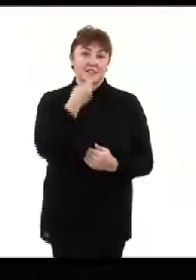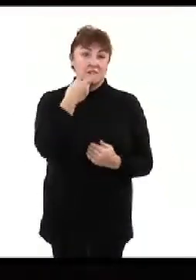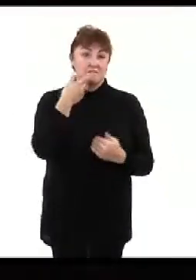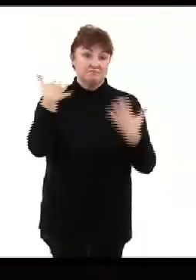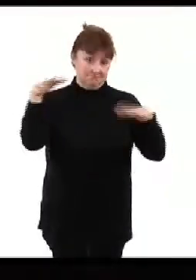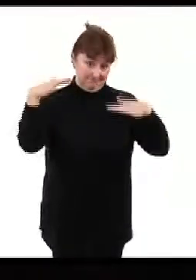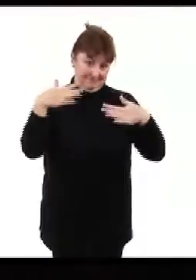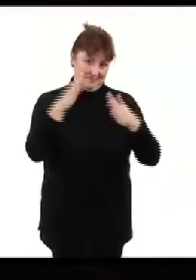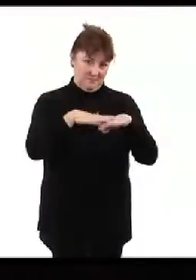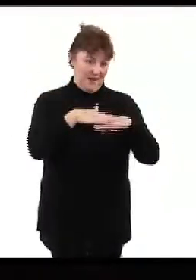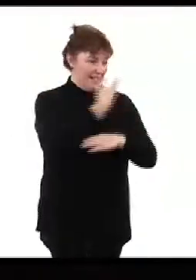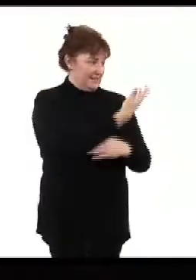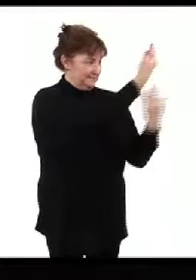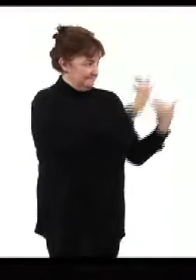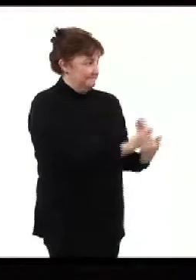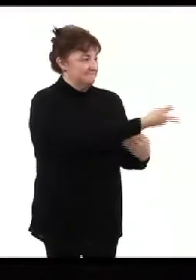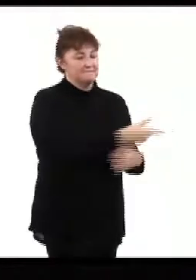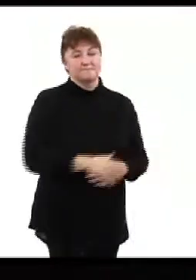aplauso.